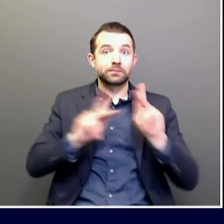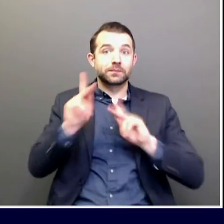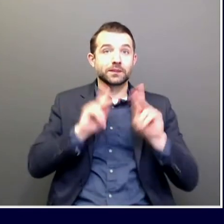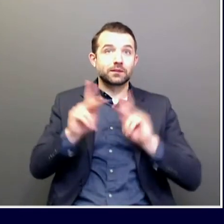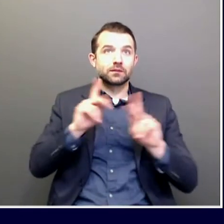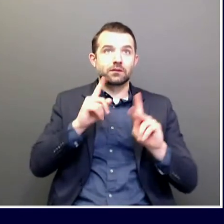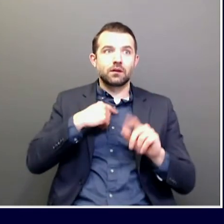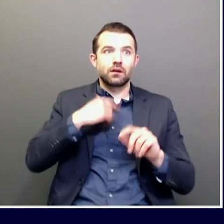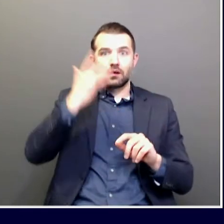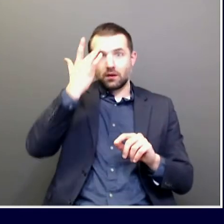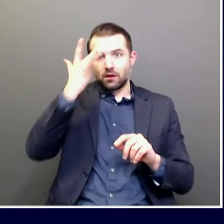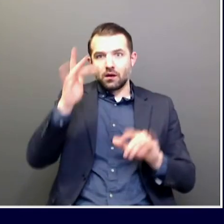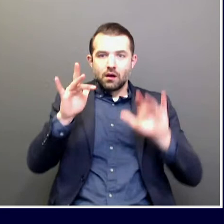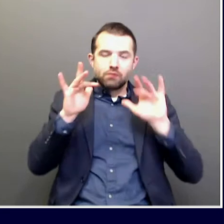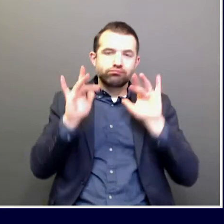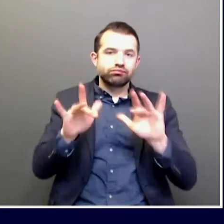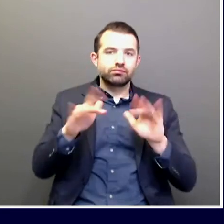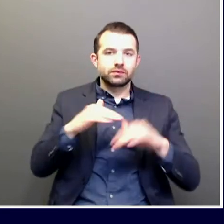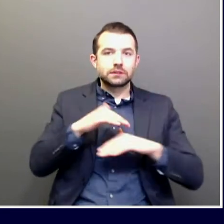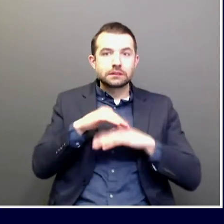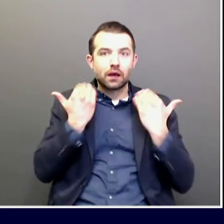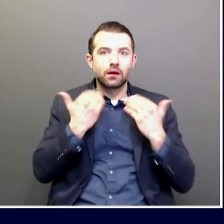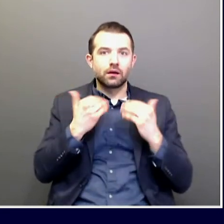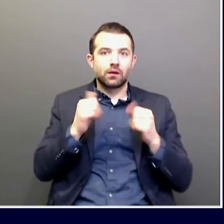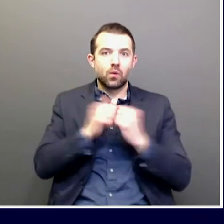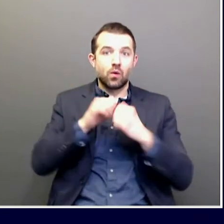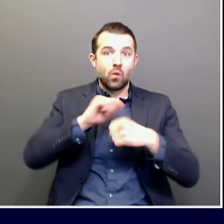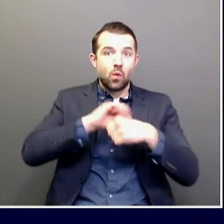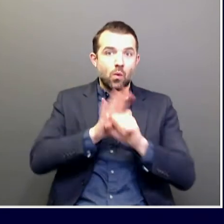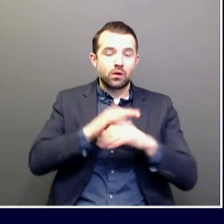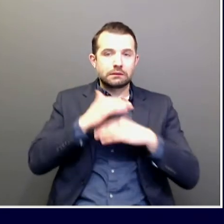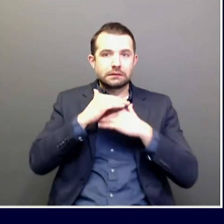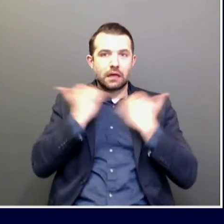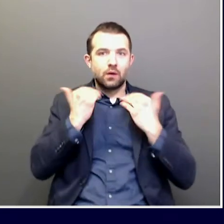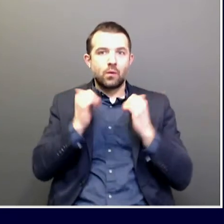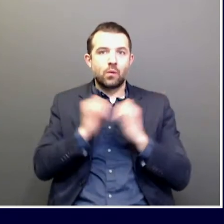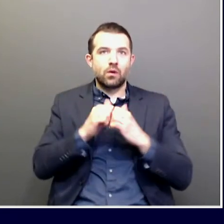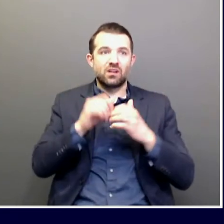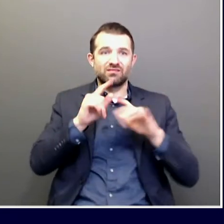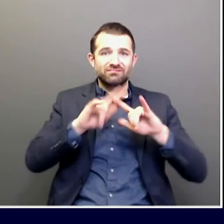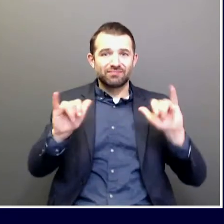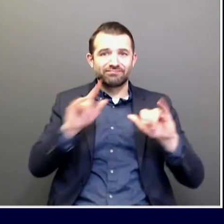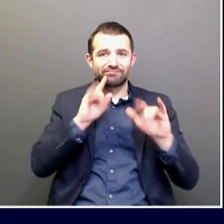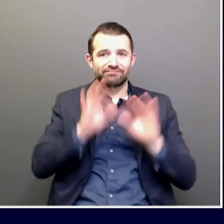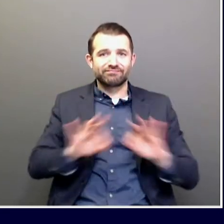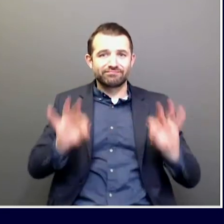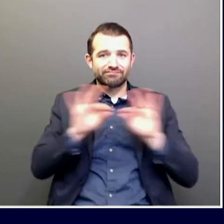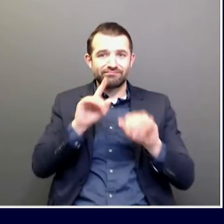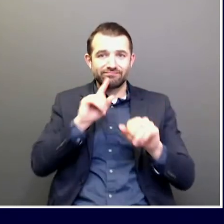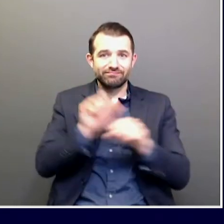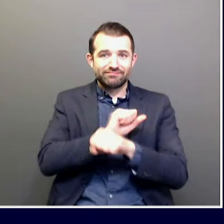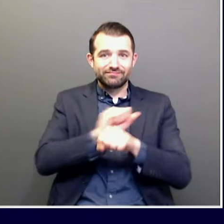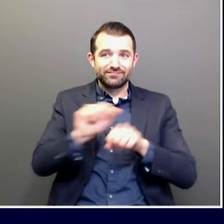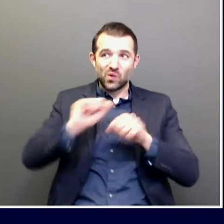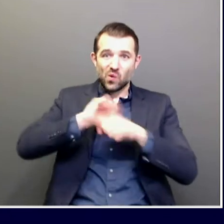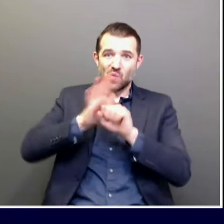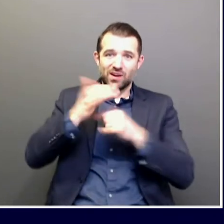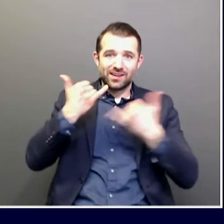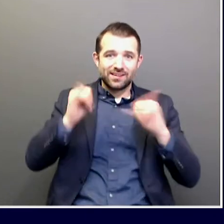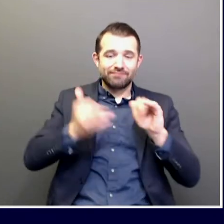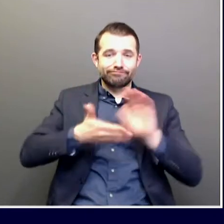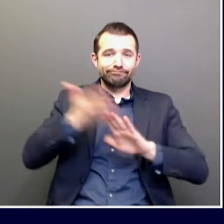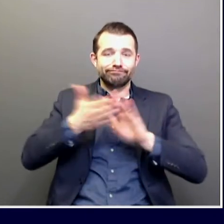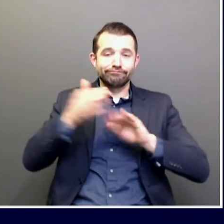manner. And I will just add that, we are looking at all of our protocols, including pool testing in schools. How does that